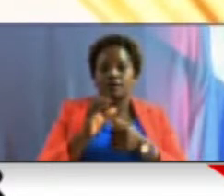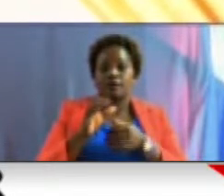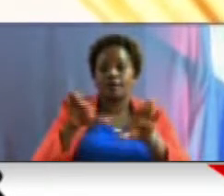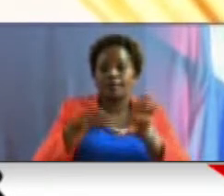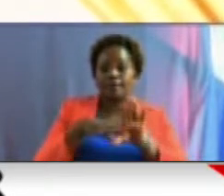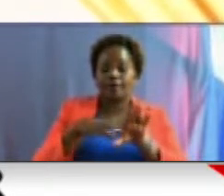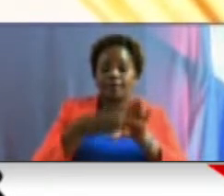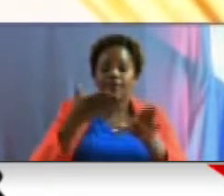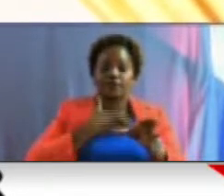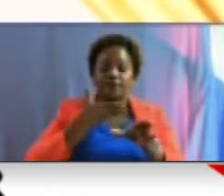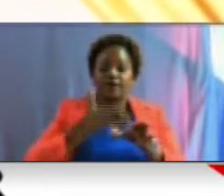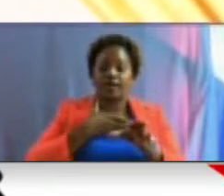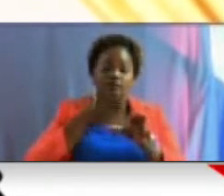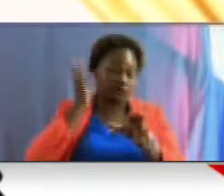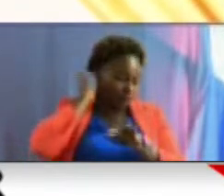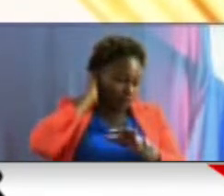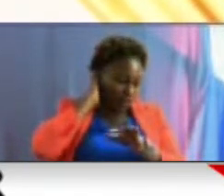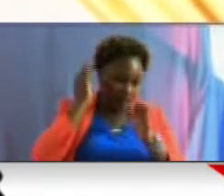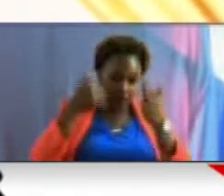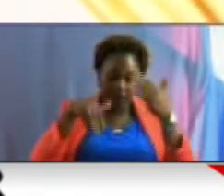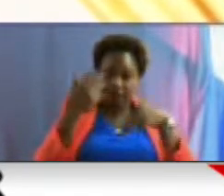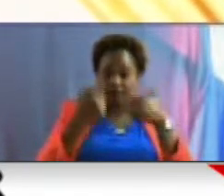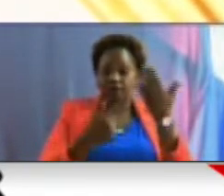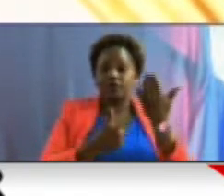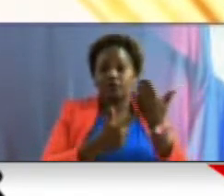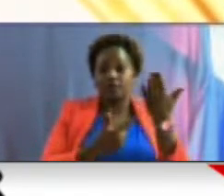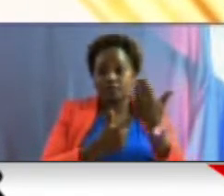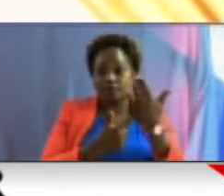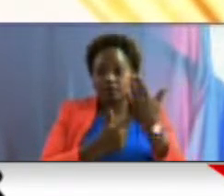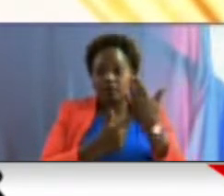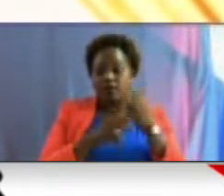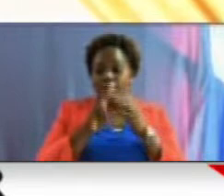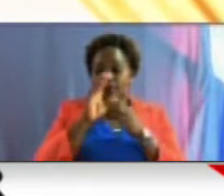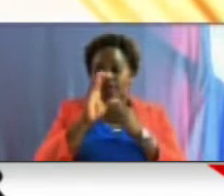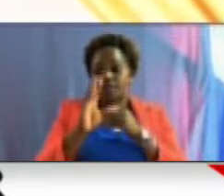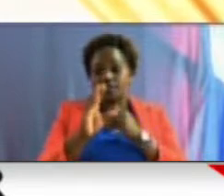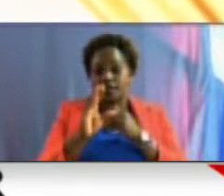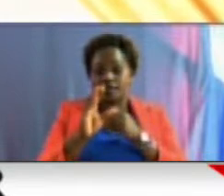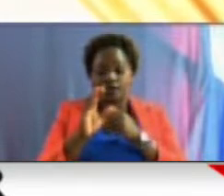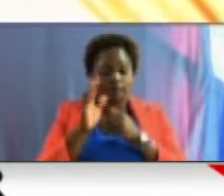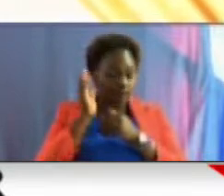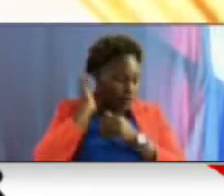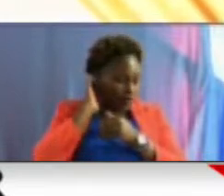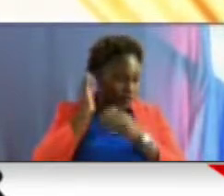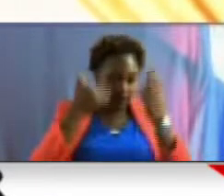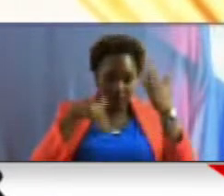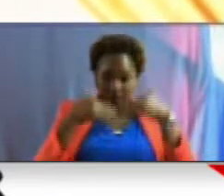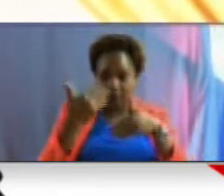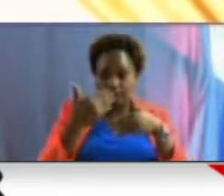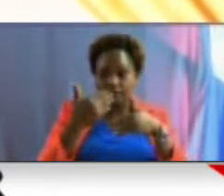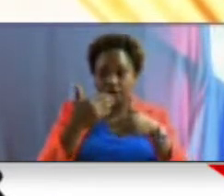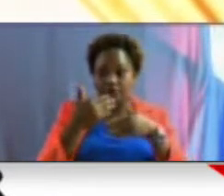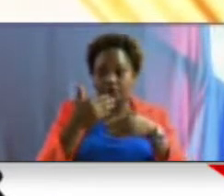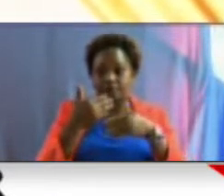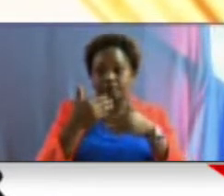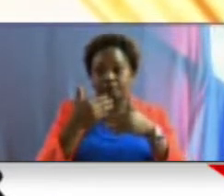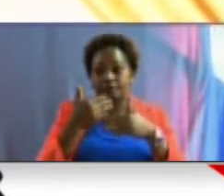members of Council of Murang'A University of Technology, Vice Chancellor, Murang'A University of Technology, Professor